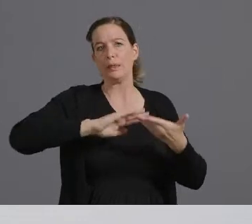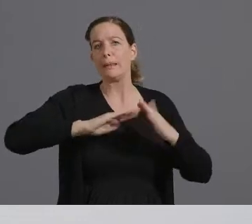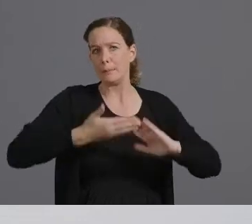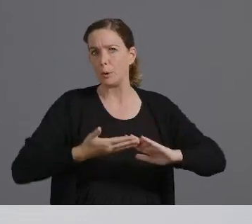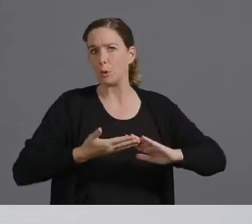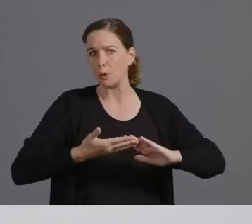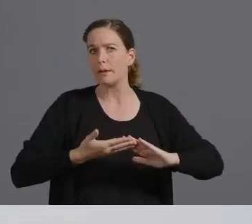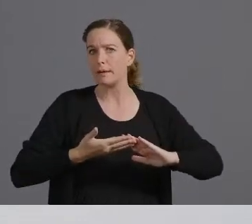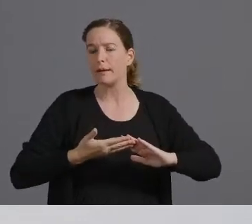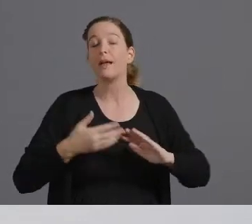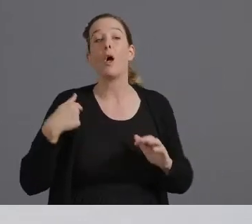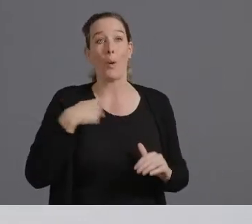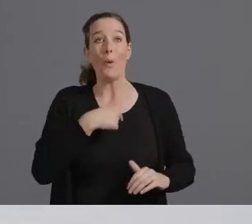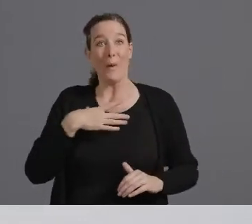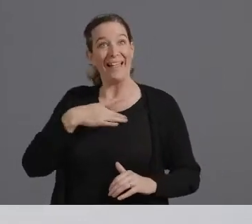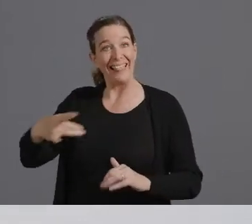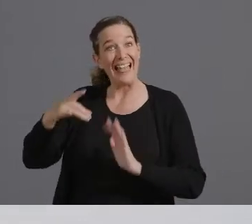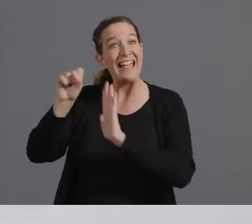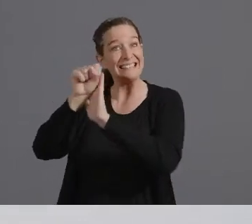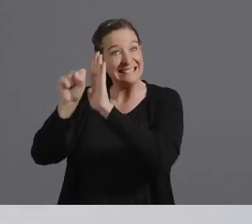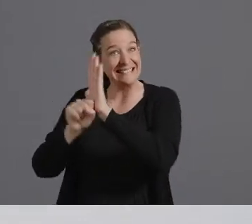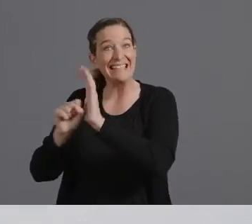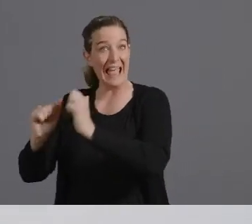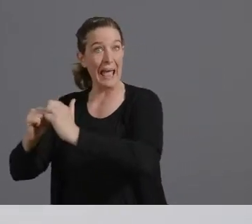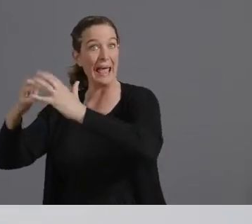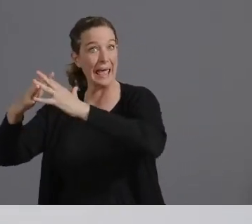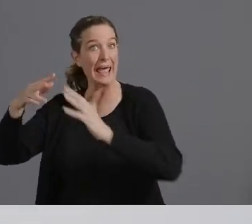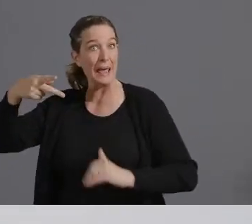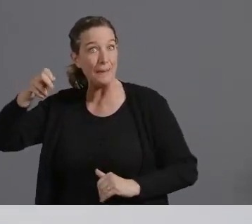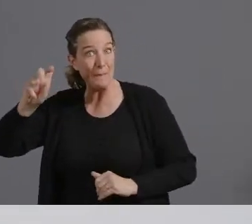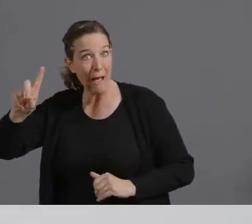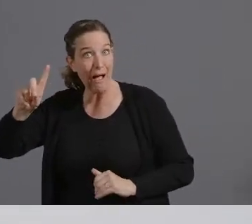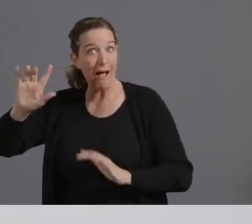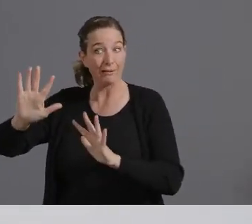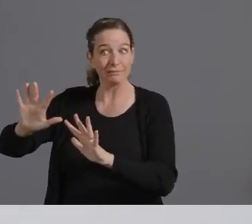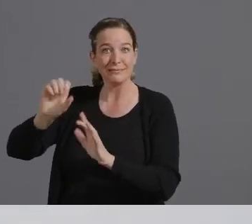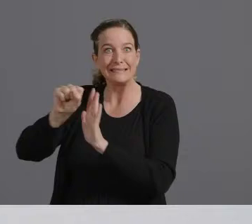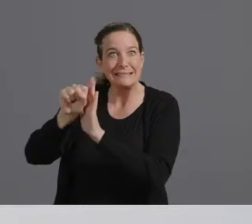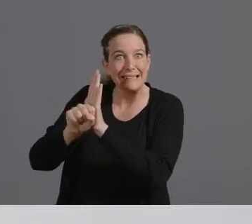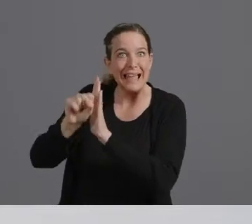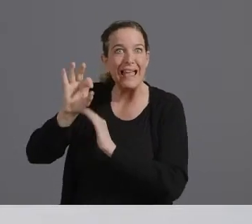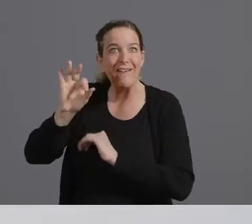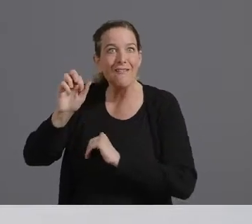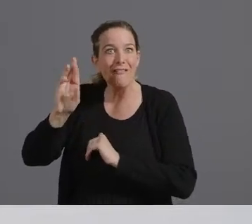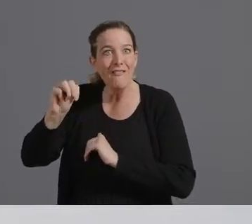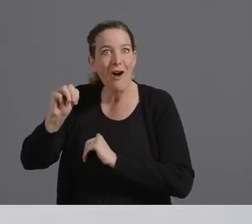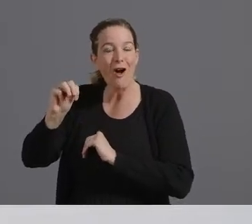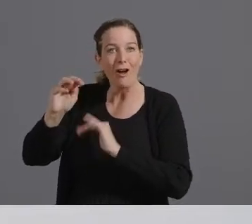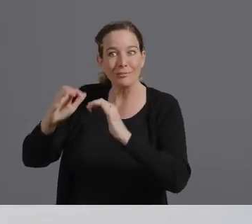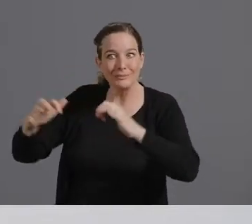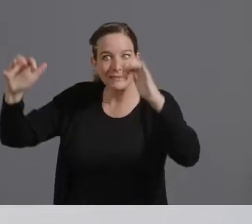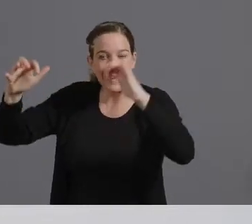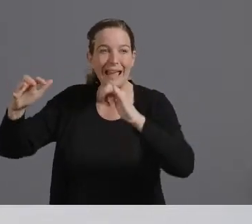like the state pods and the mass vaccination efforts that we've got there, we do want to see more